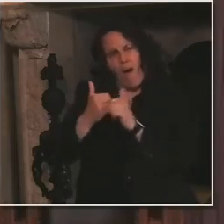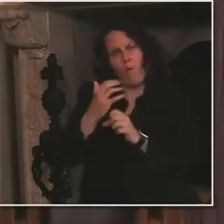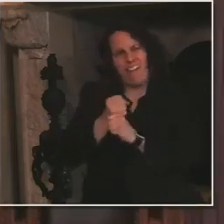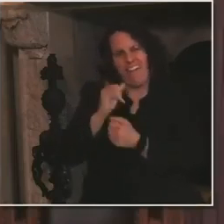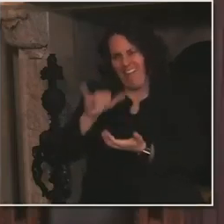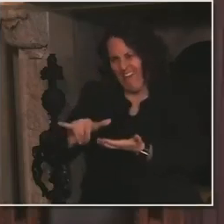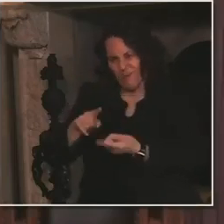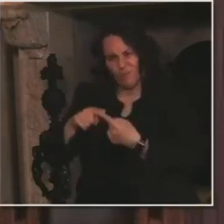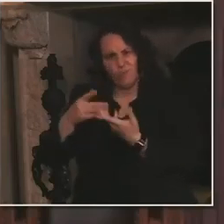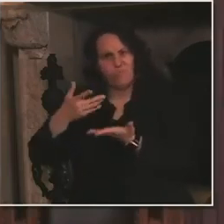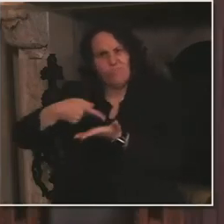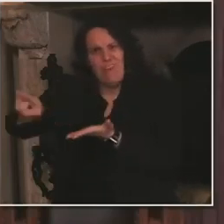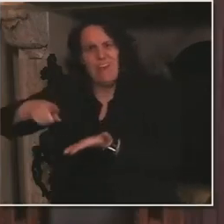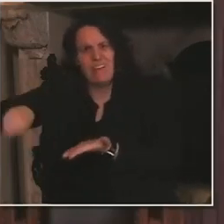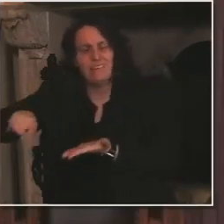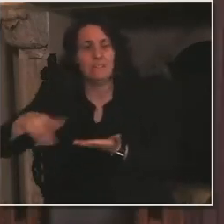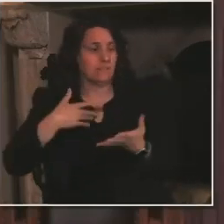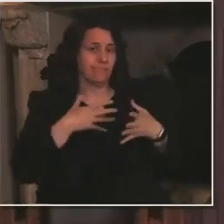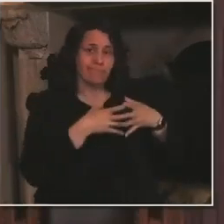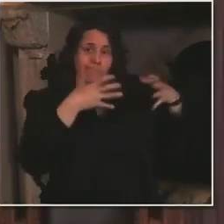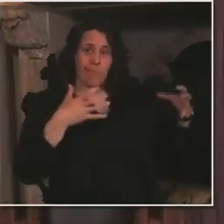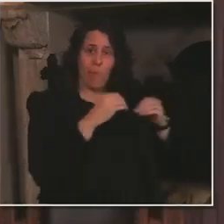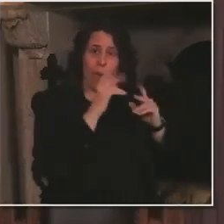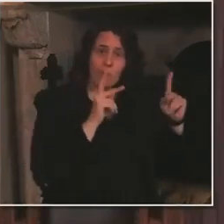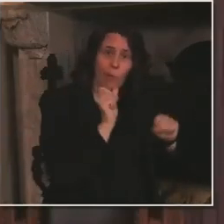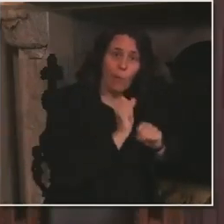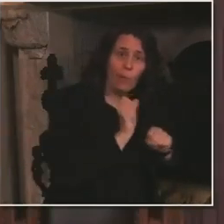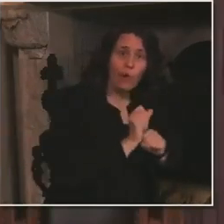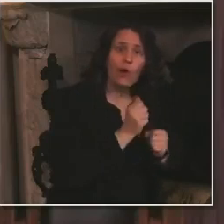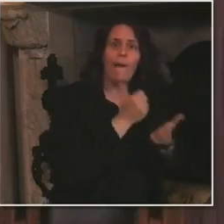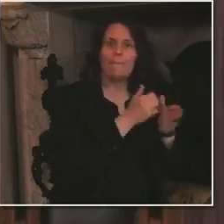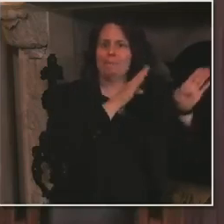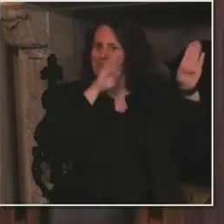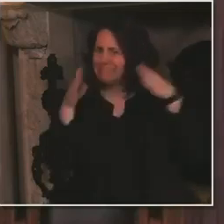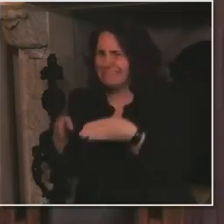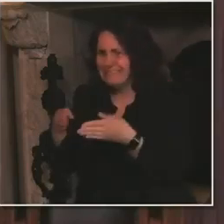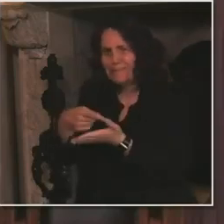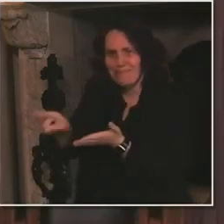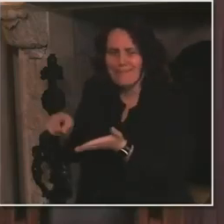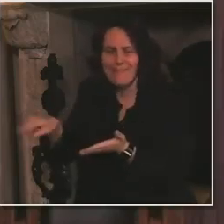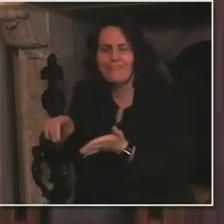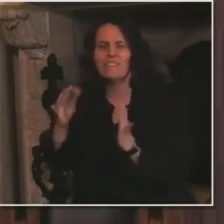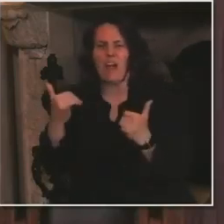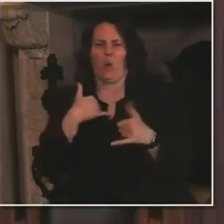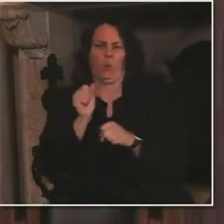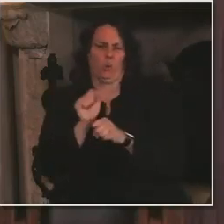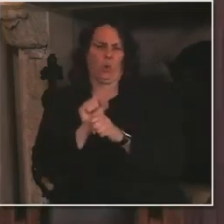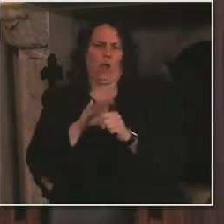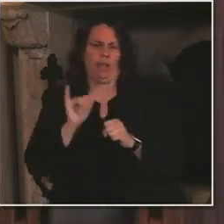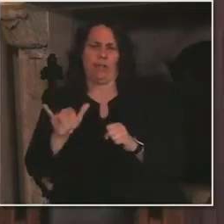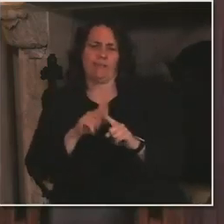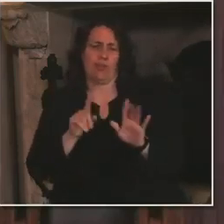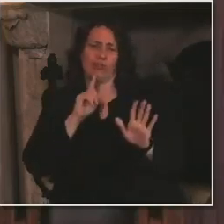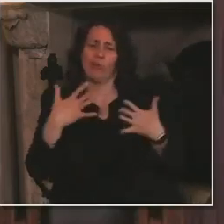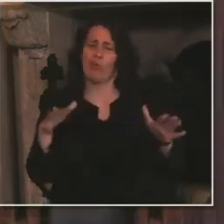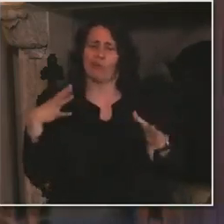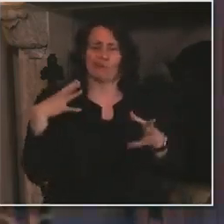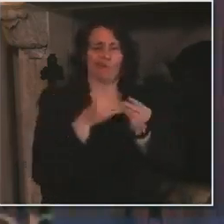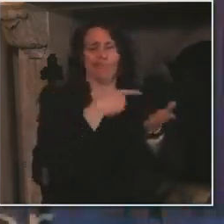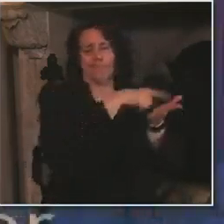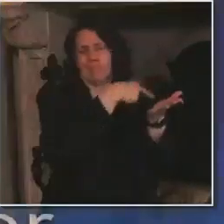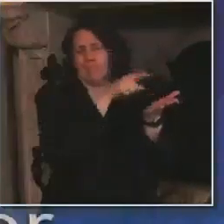we can do a better job making sure people get the responses they need as soon as possible. Thank